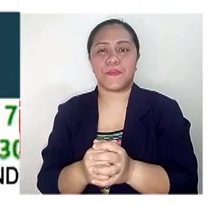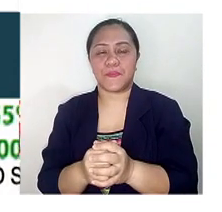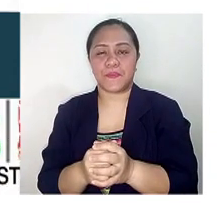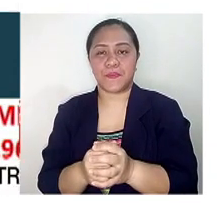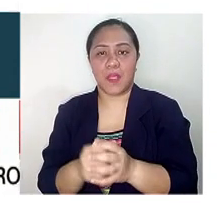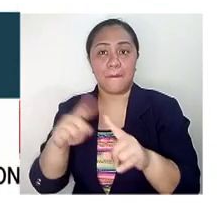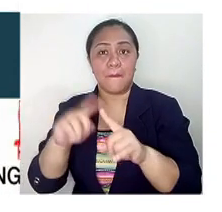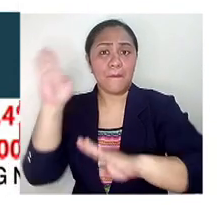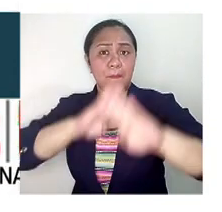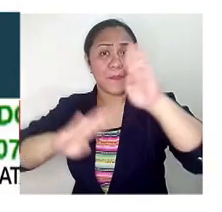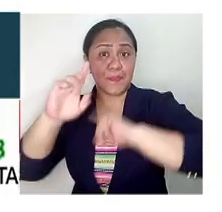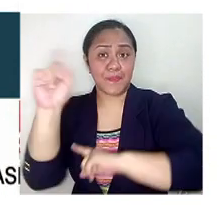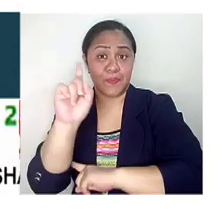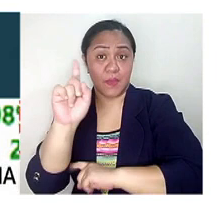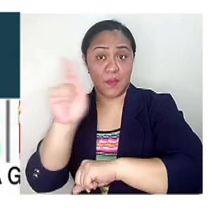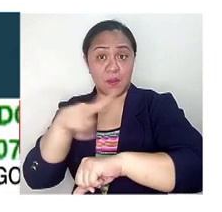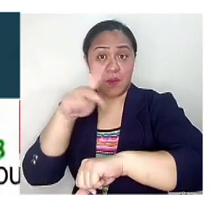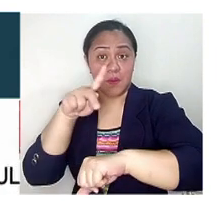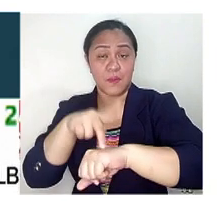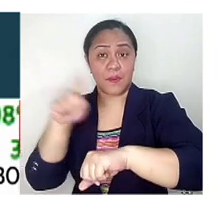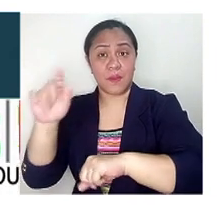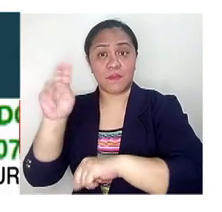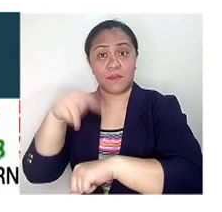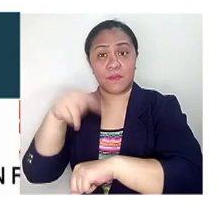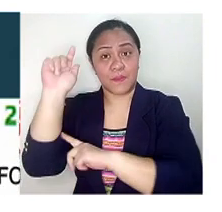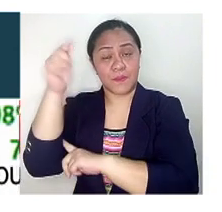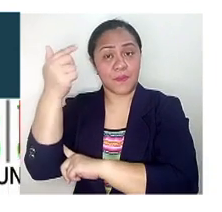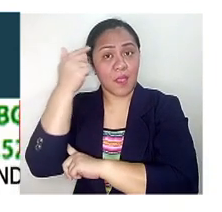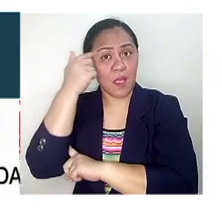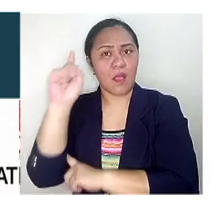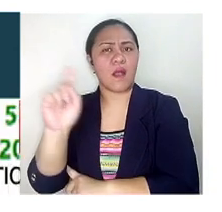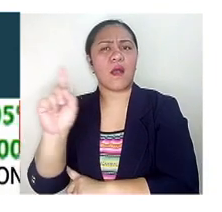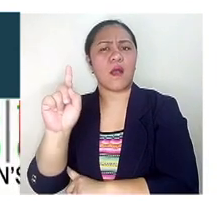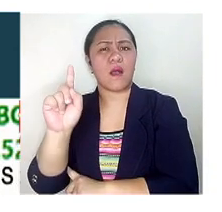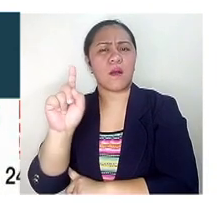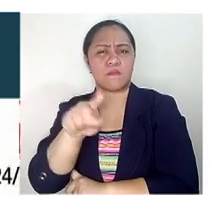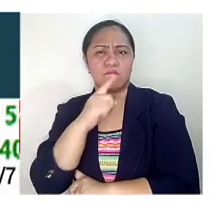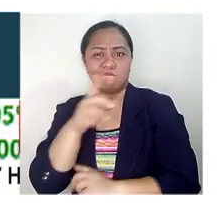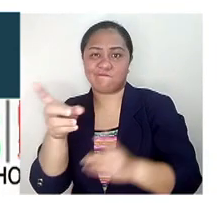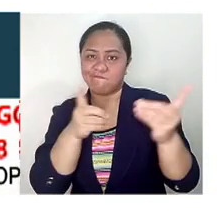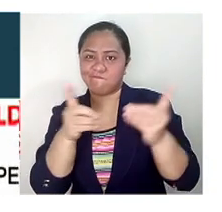is if the Philippines, if the national government buys into their script, their narrative.